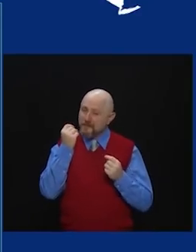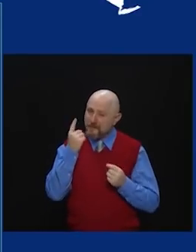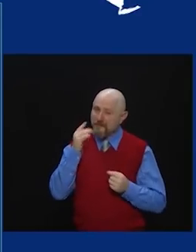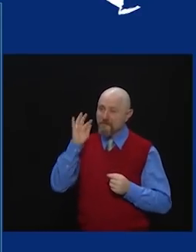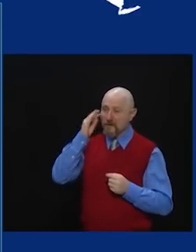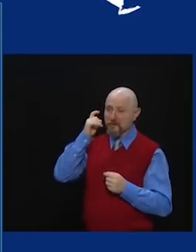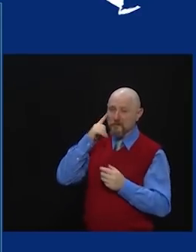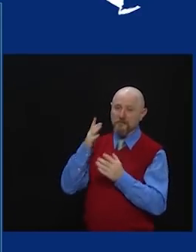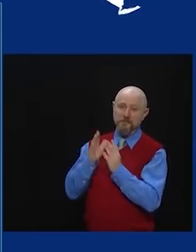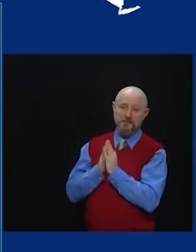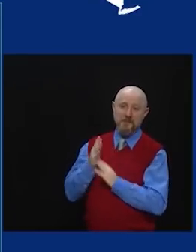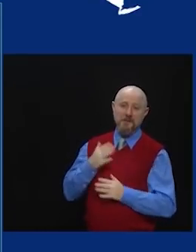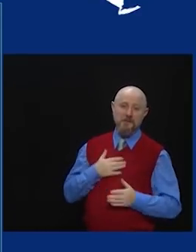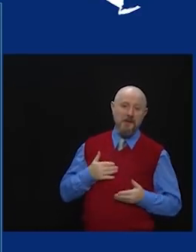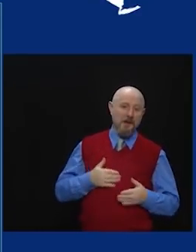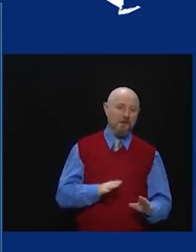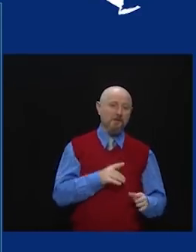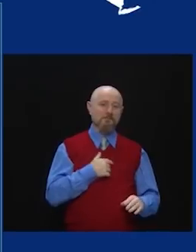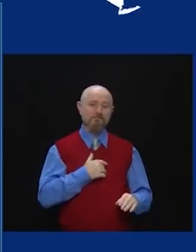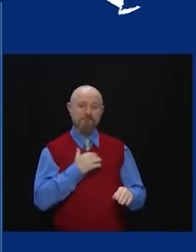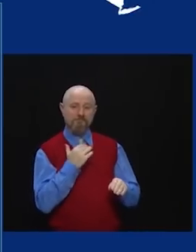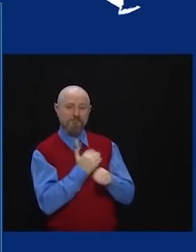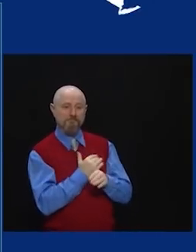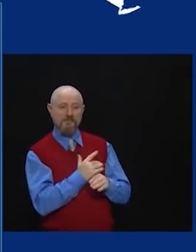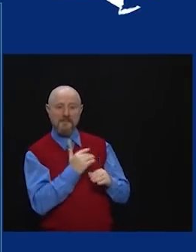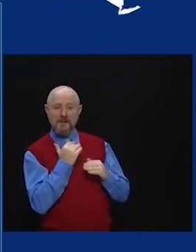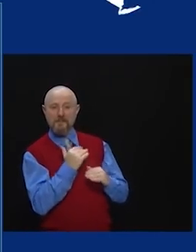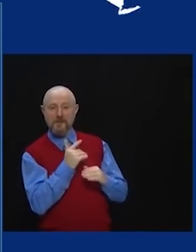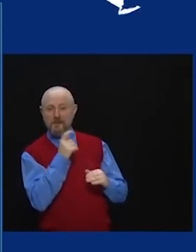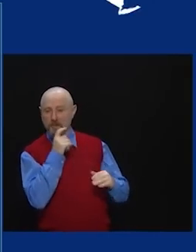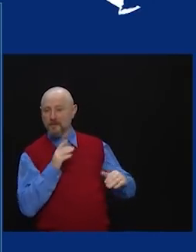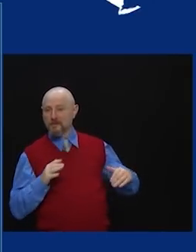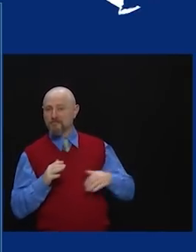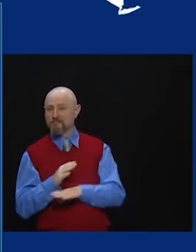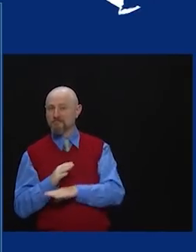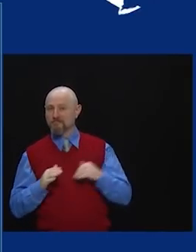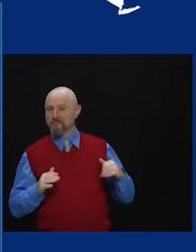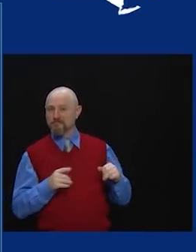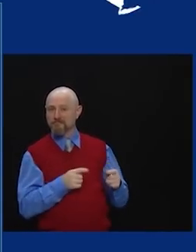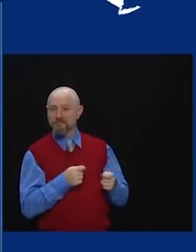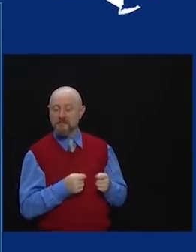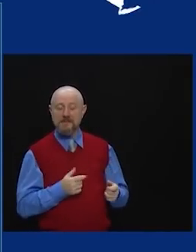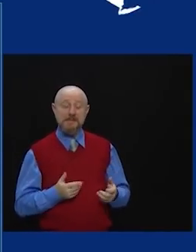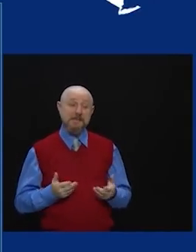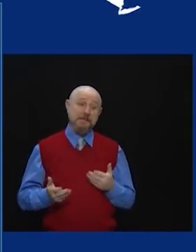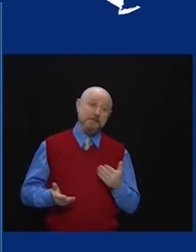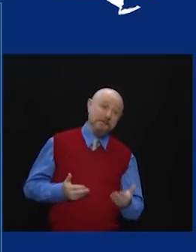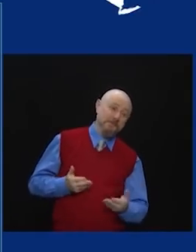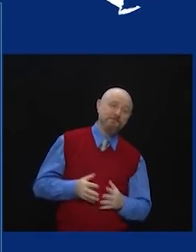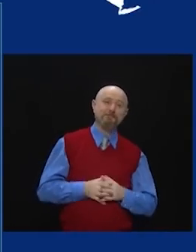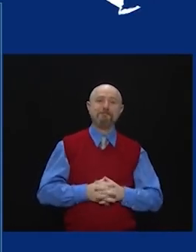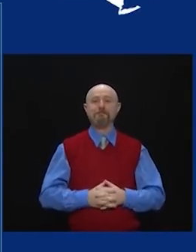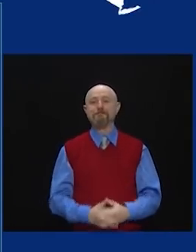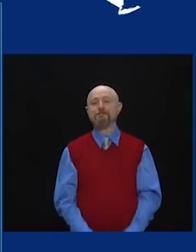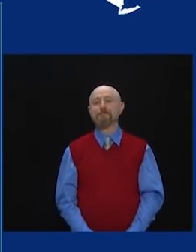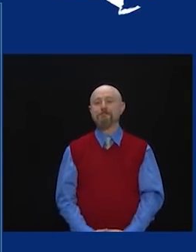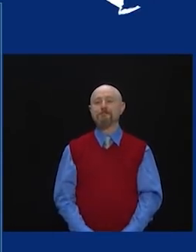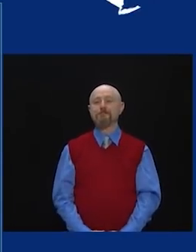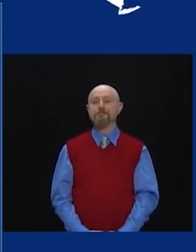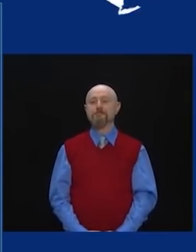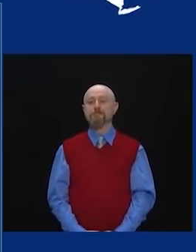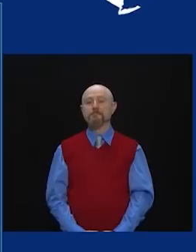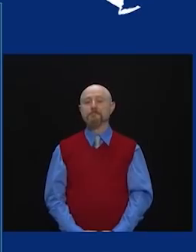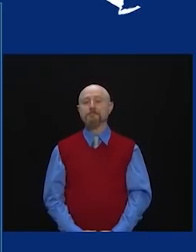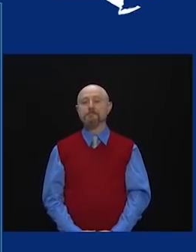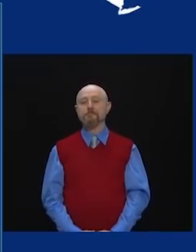it's the right thing to do. So we're going to continue pushing the federal government on that. Also asking them to make the antiviral treatment more